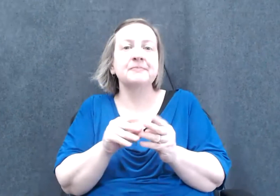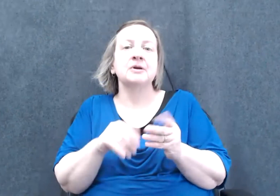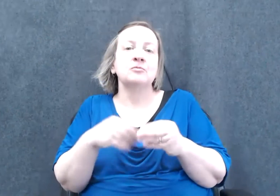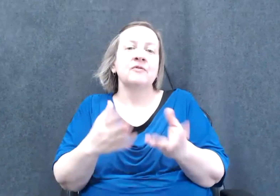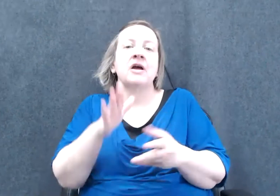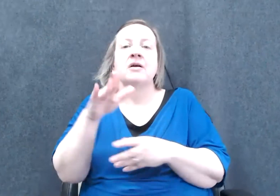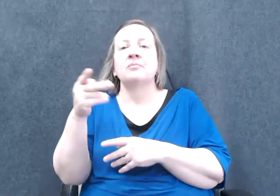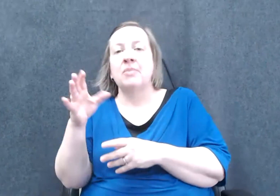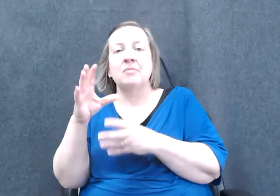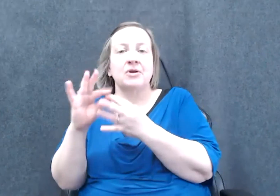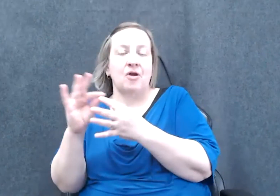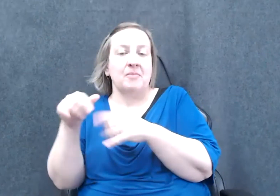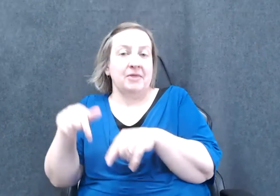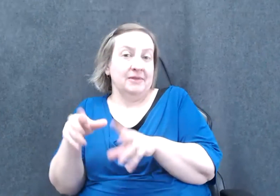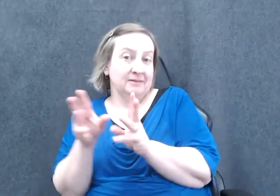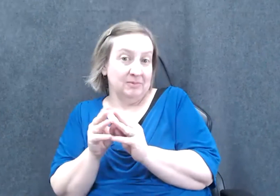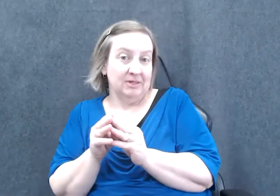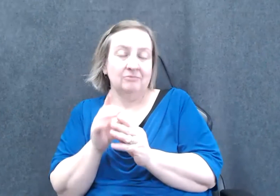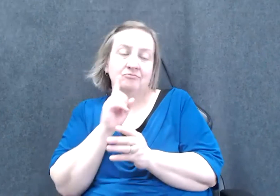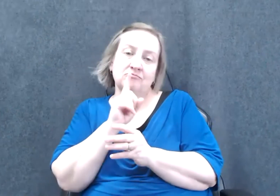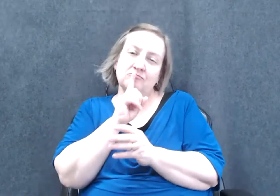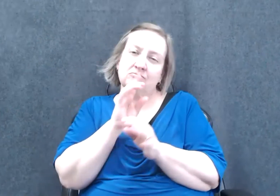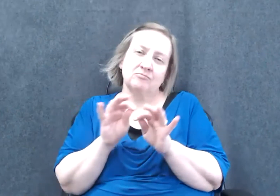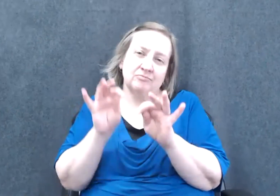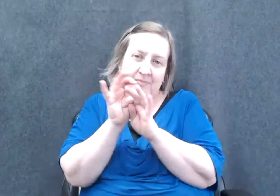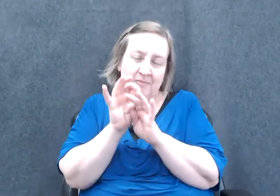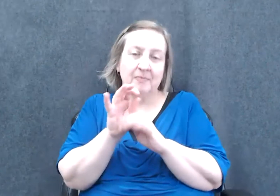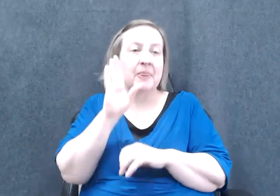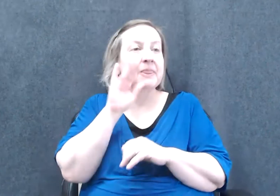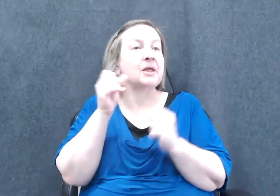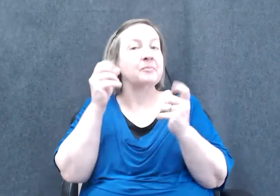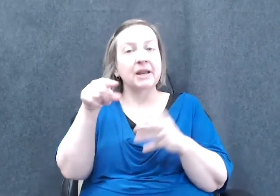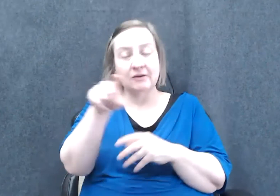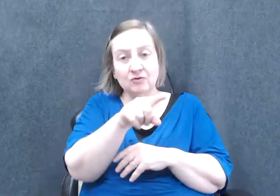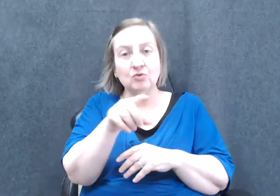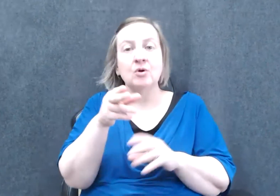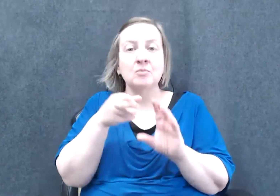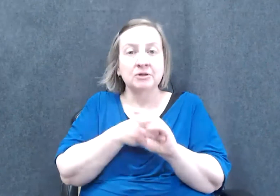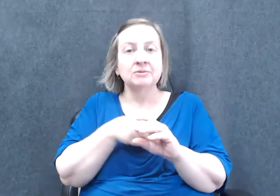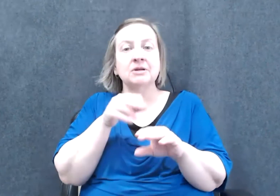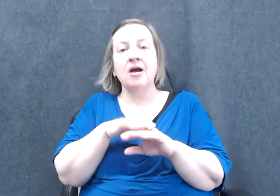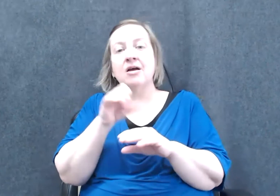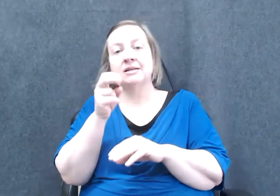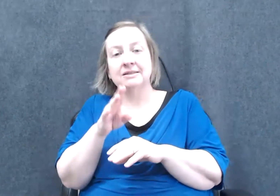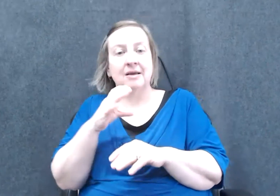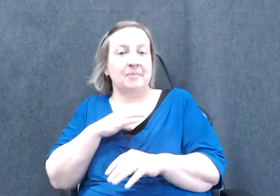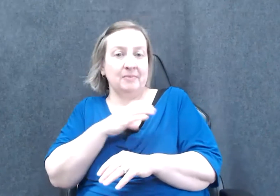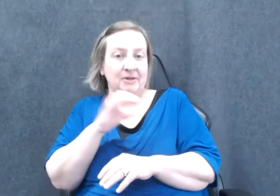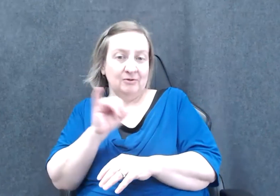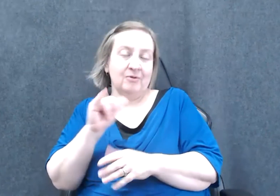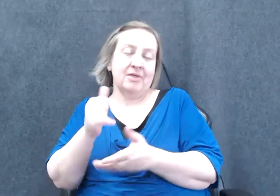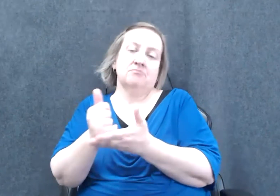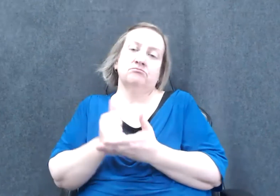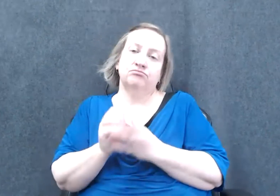public comment at these meetings. It is really meaningful, and I know many of you are also participating on subcommittees, and that's making all the